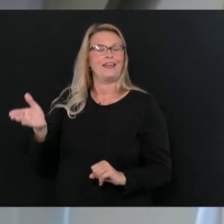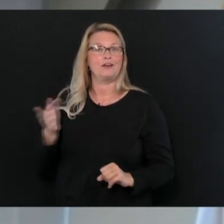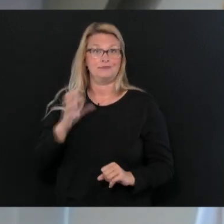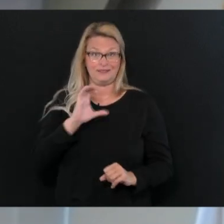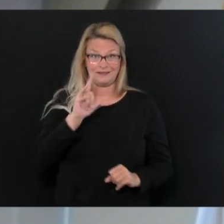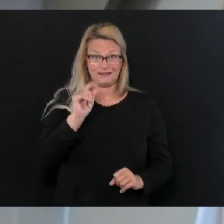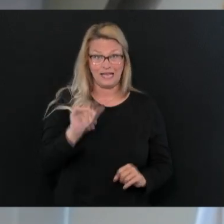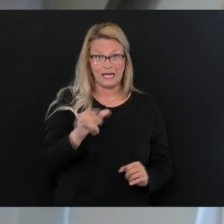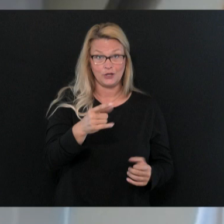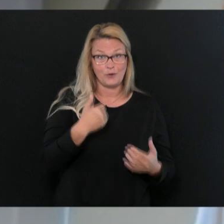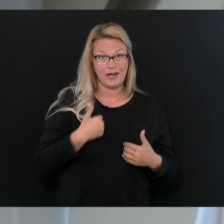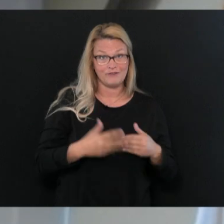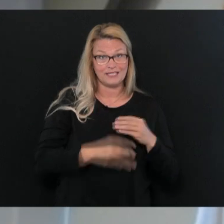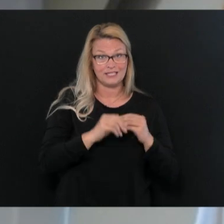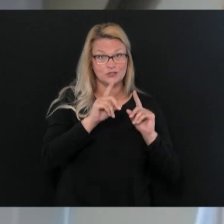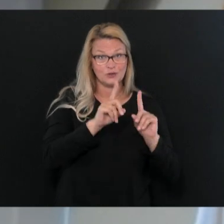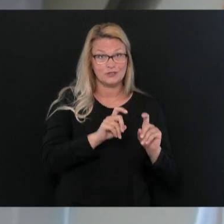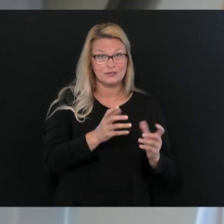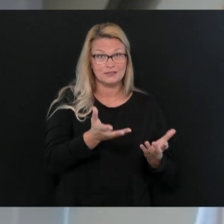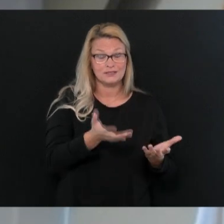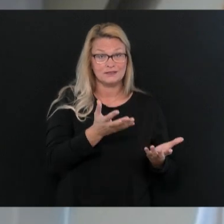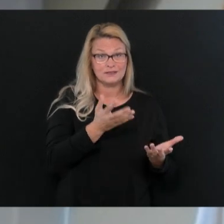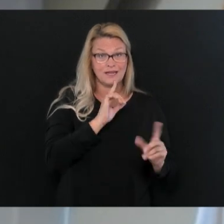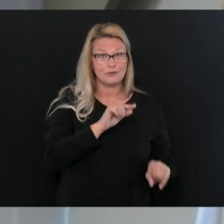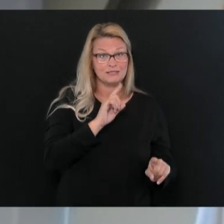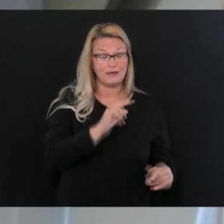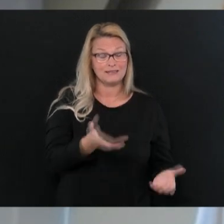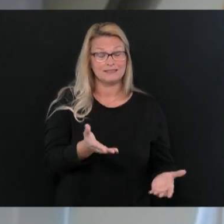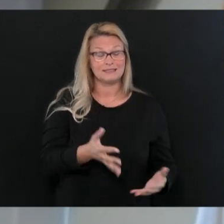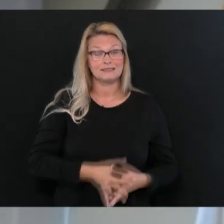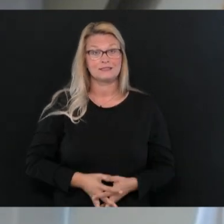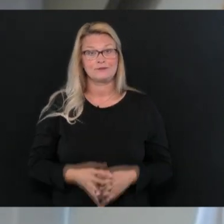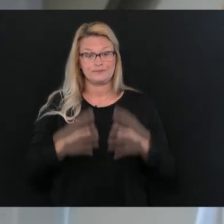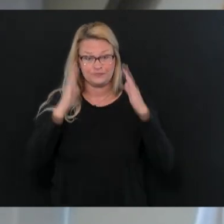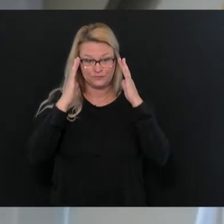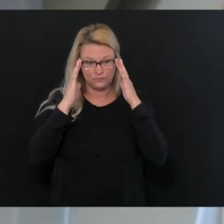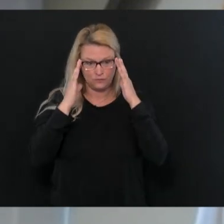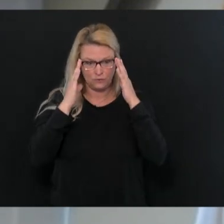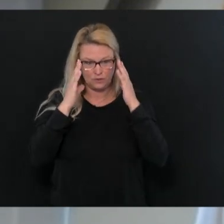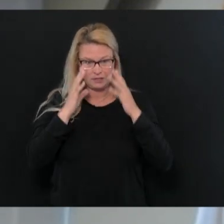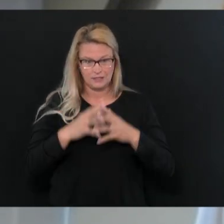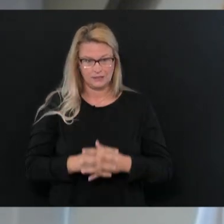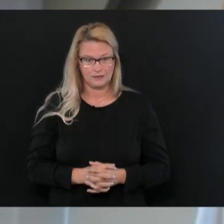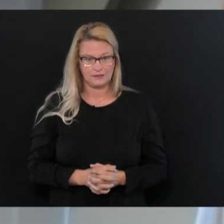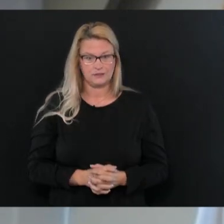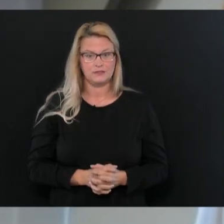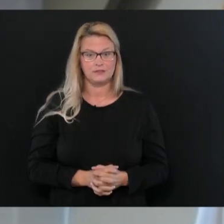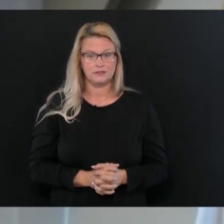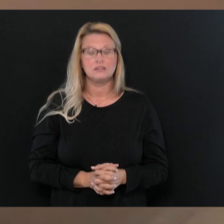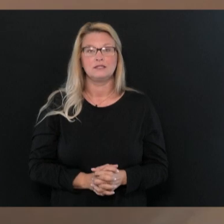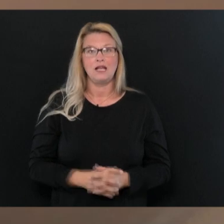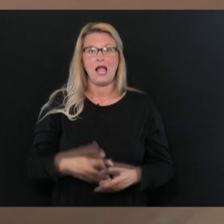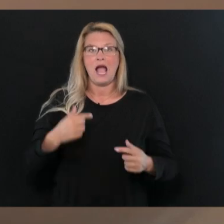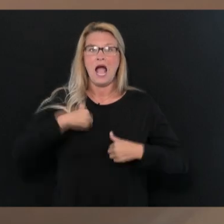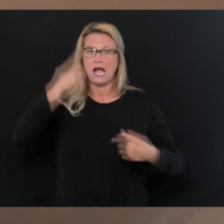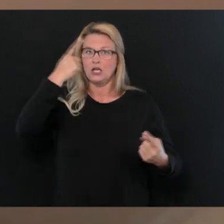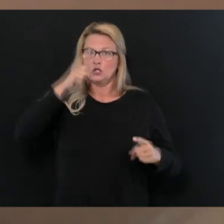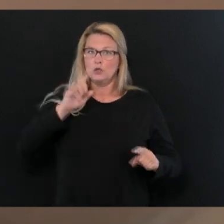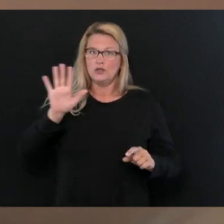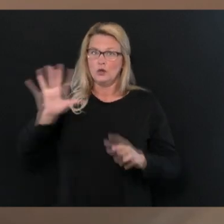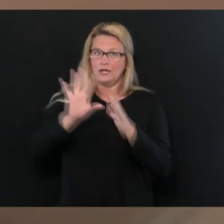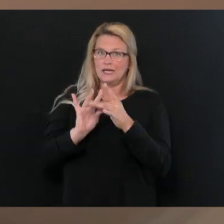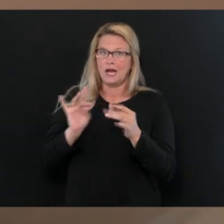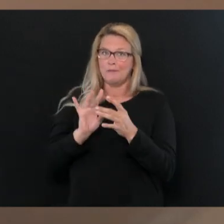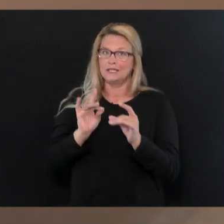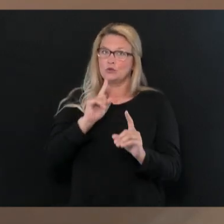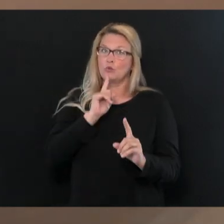additional information for that. But. No, I would agree, with what you said. I mean, ultimately, Kenny,